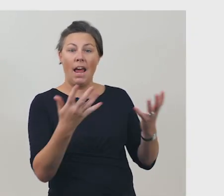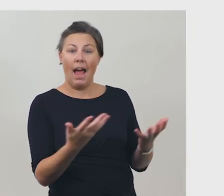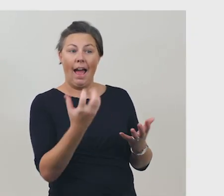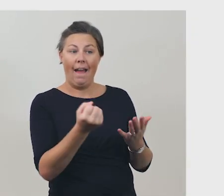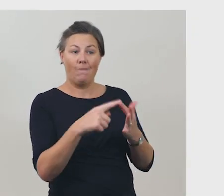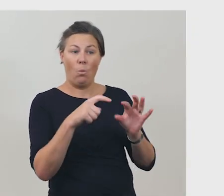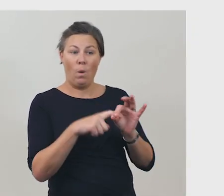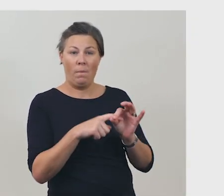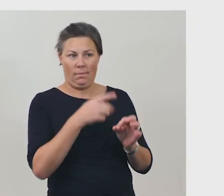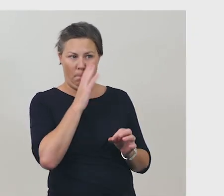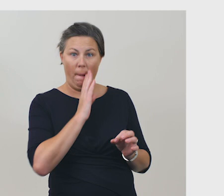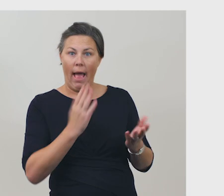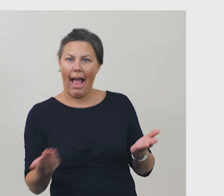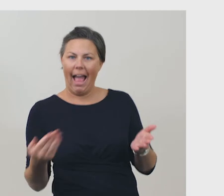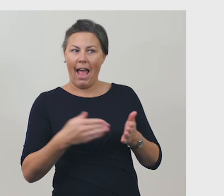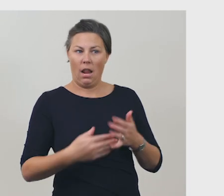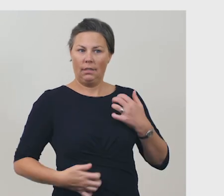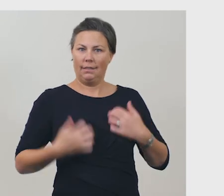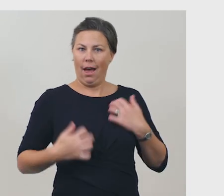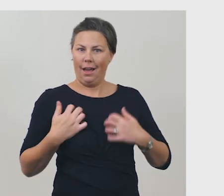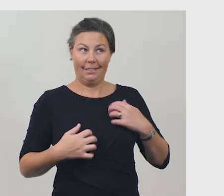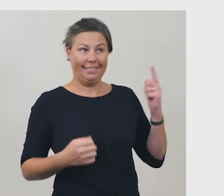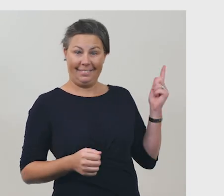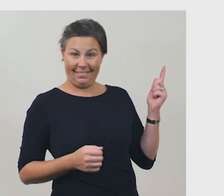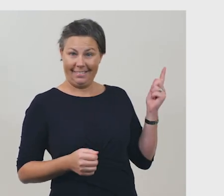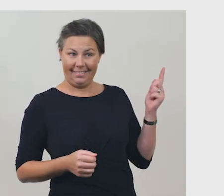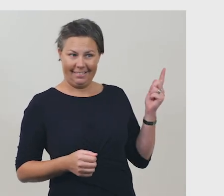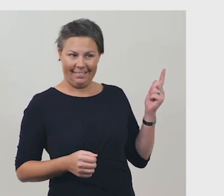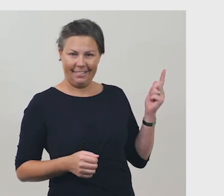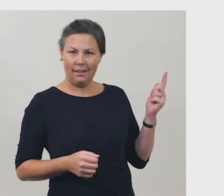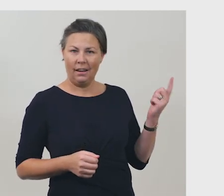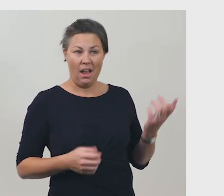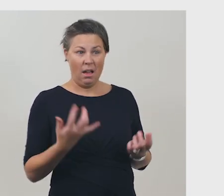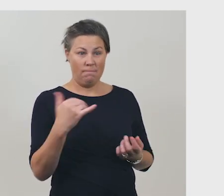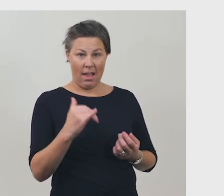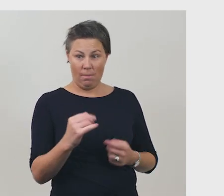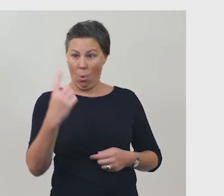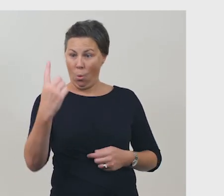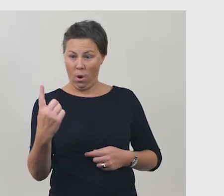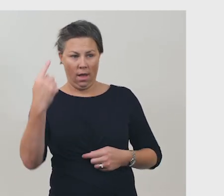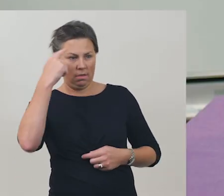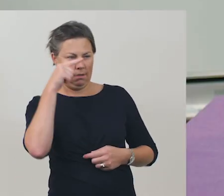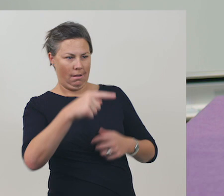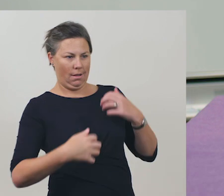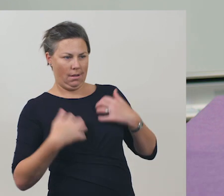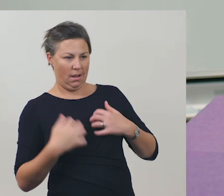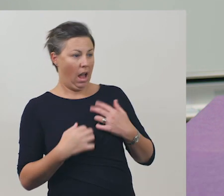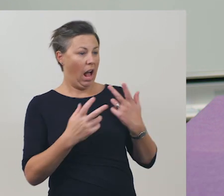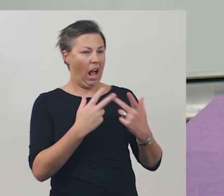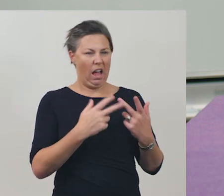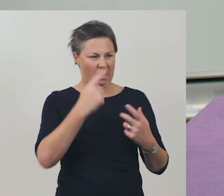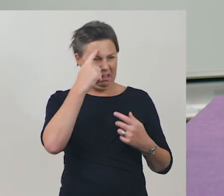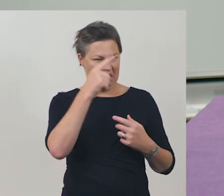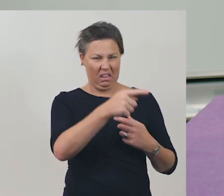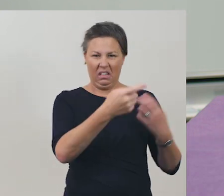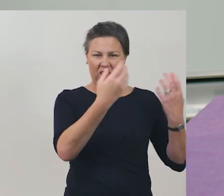equipment. Not everyone might agree that the equipment is exciting. It is just one person's opinion. Let's see if